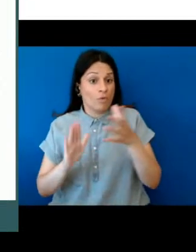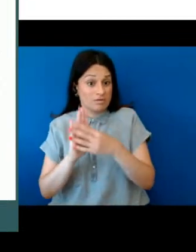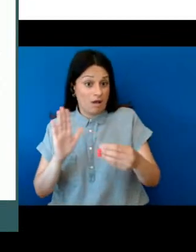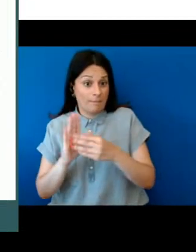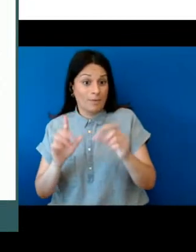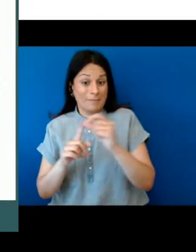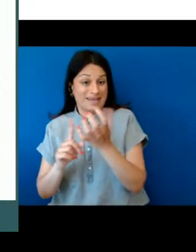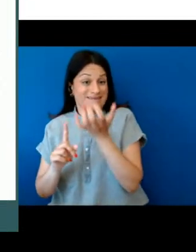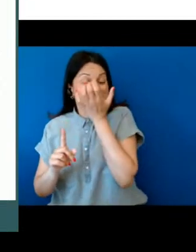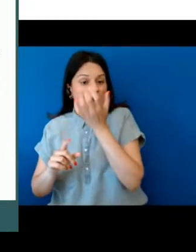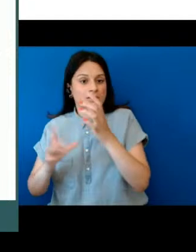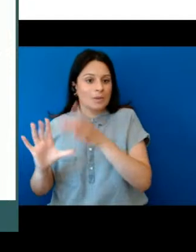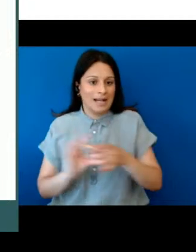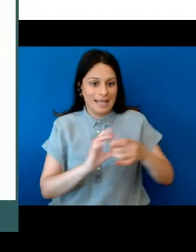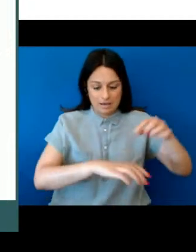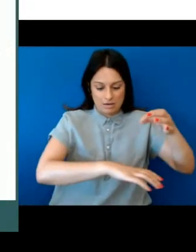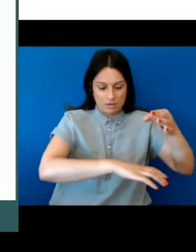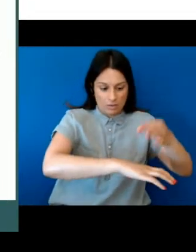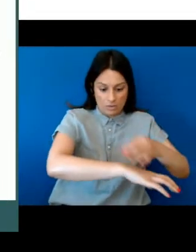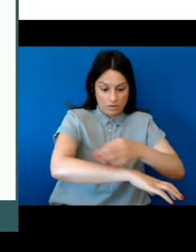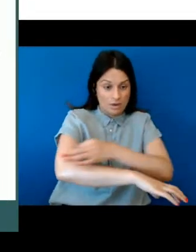And as you can see, most of them